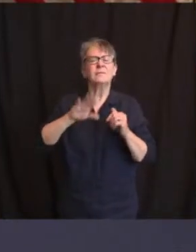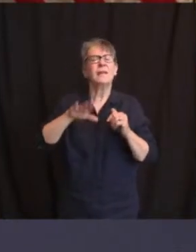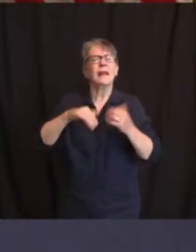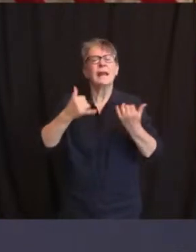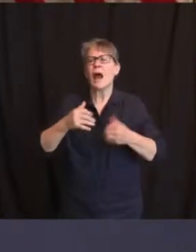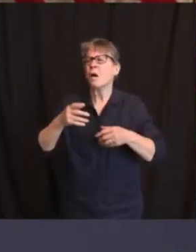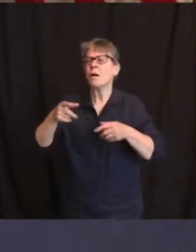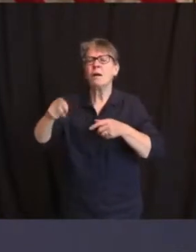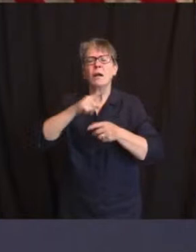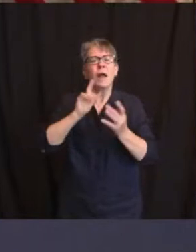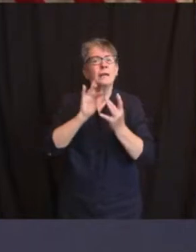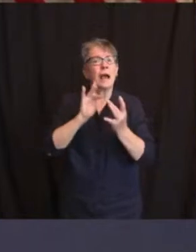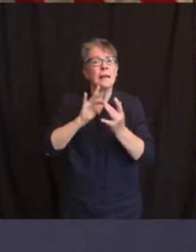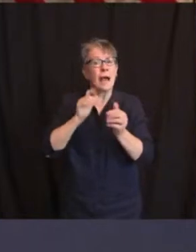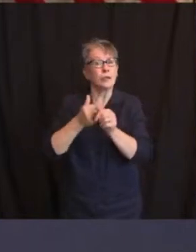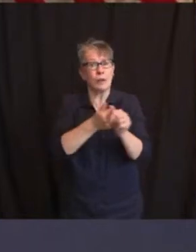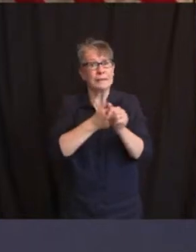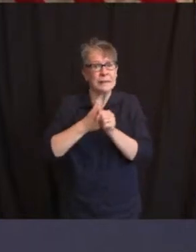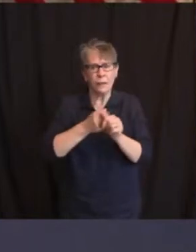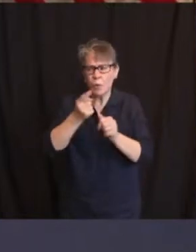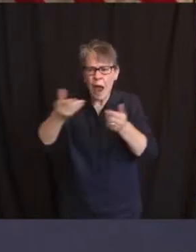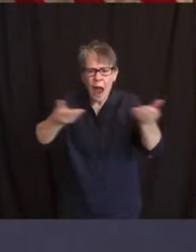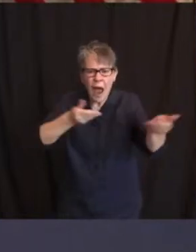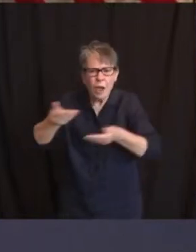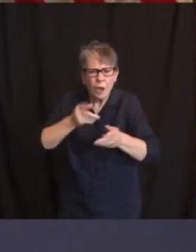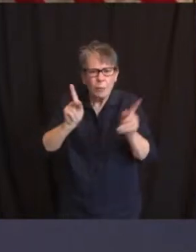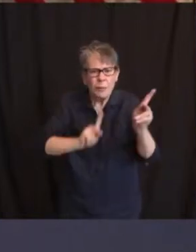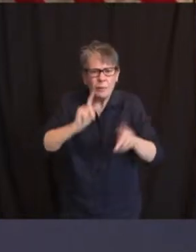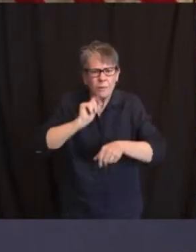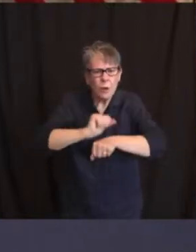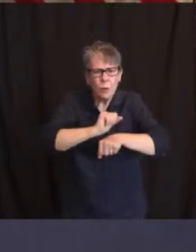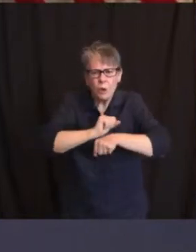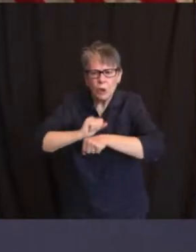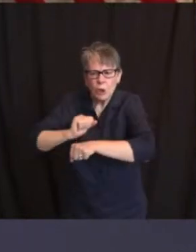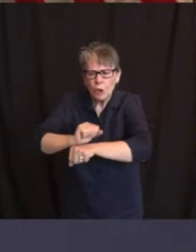probably gettable, so bear with us on the last one.